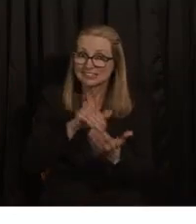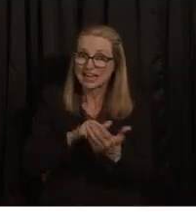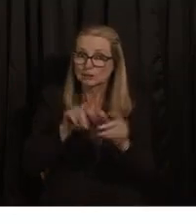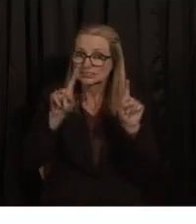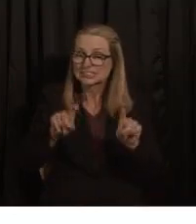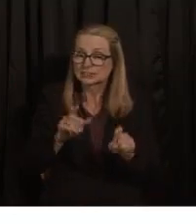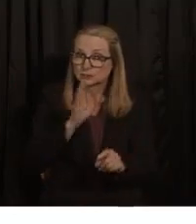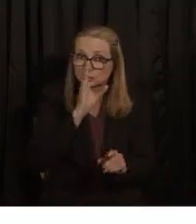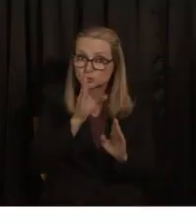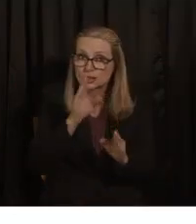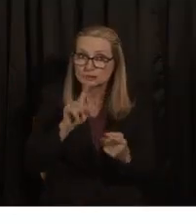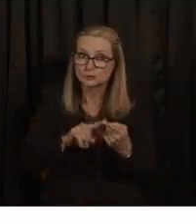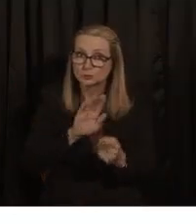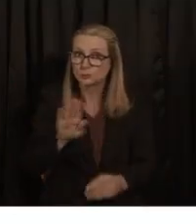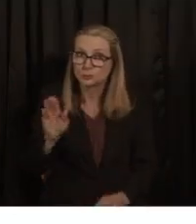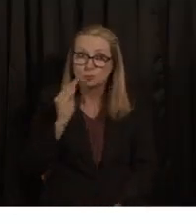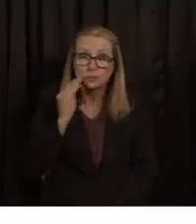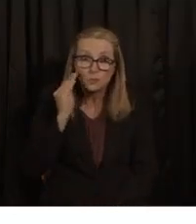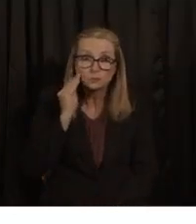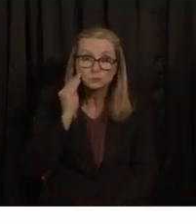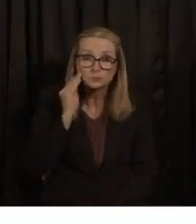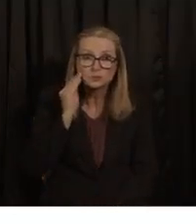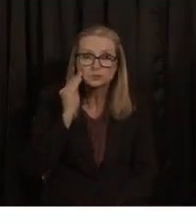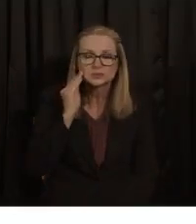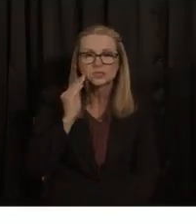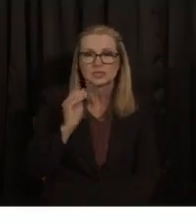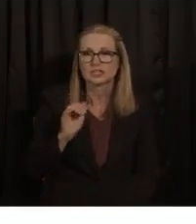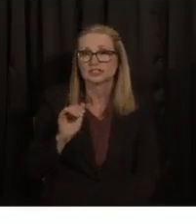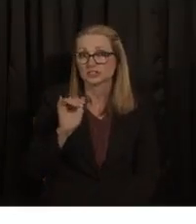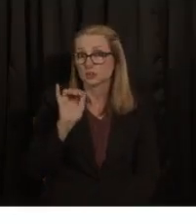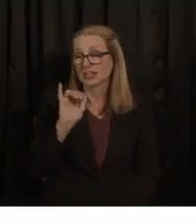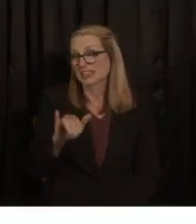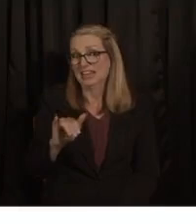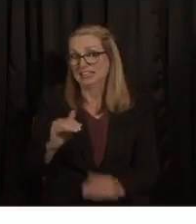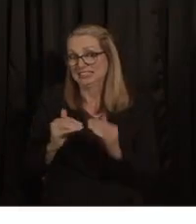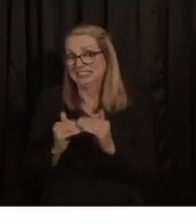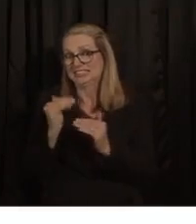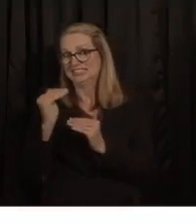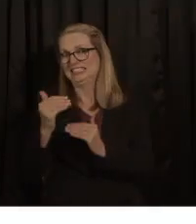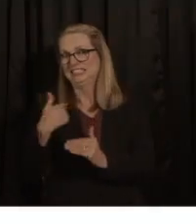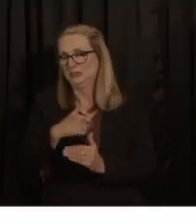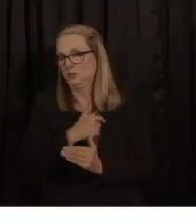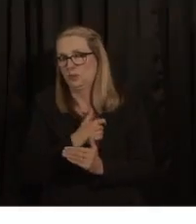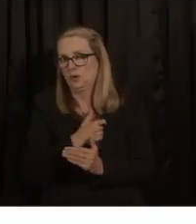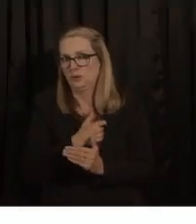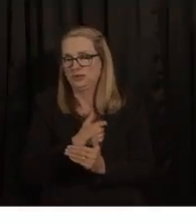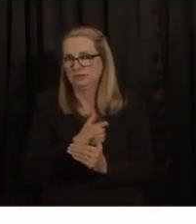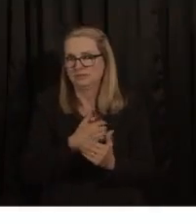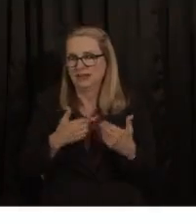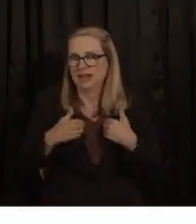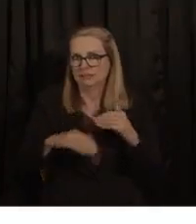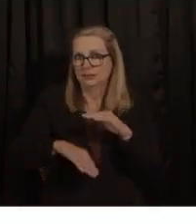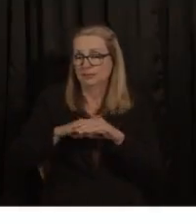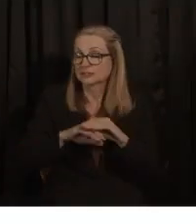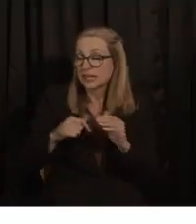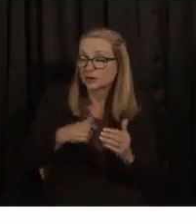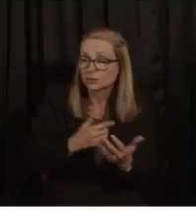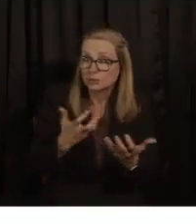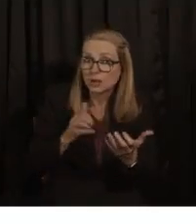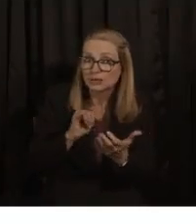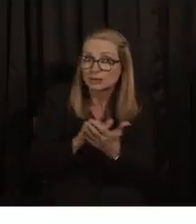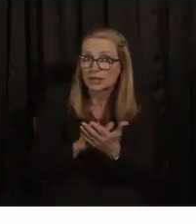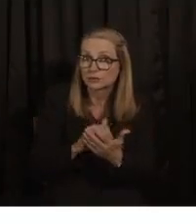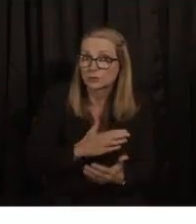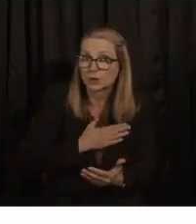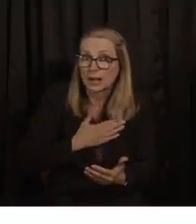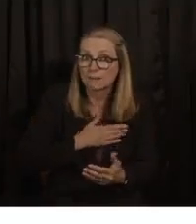to Coloradoans' homes. Demand is currently exceeding capacity, which is what we wanted to see. We're glad that Coloradoans are utilizing